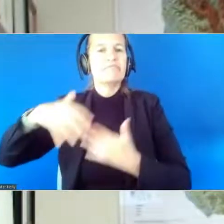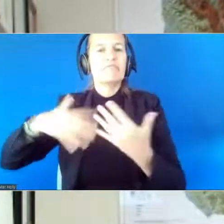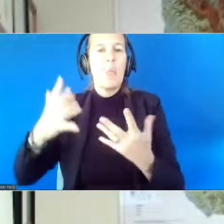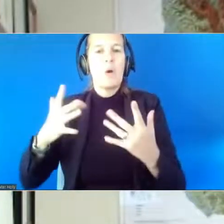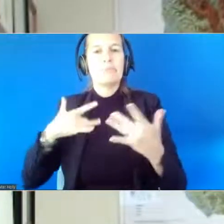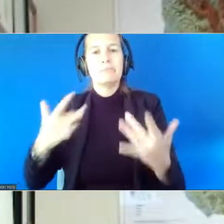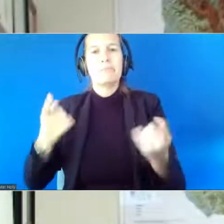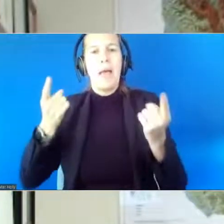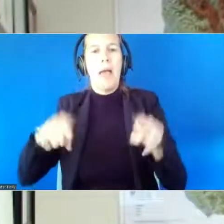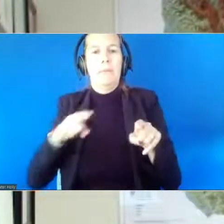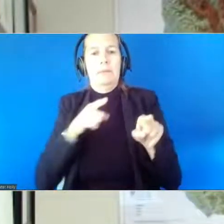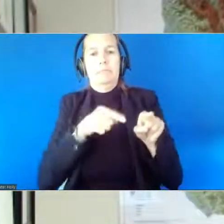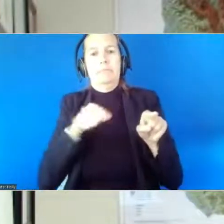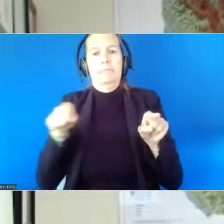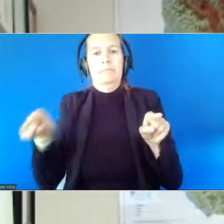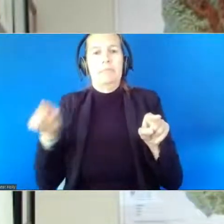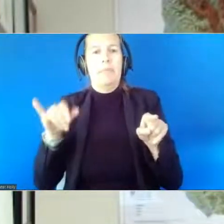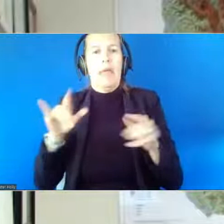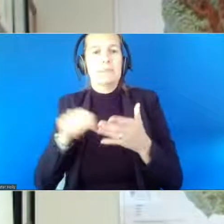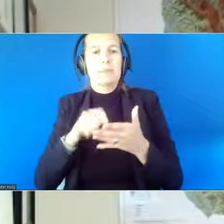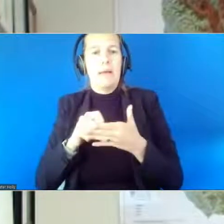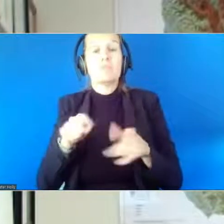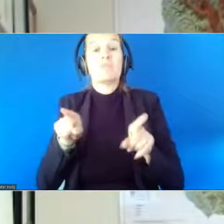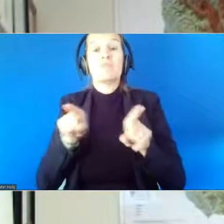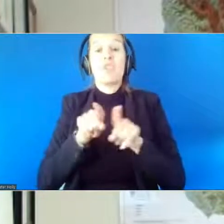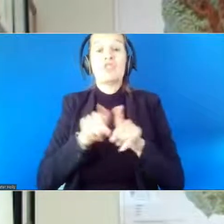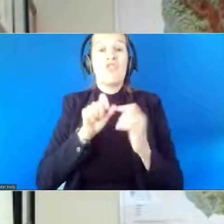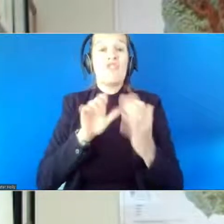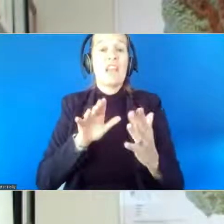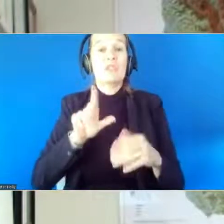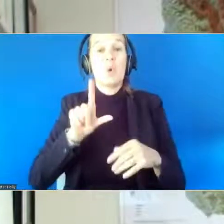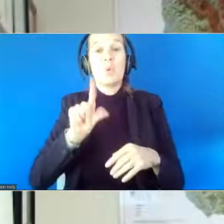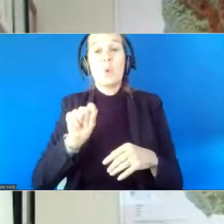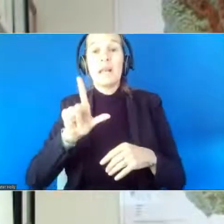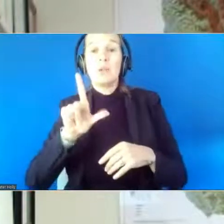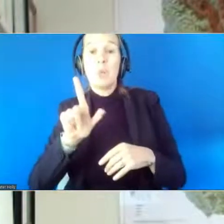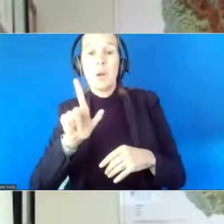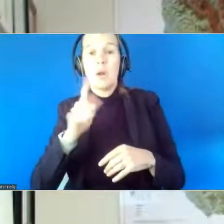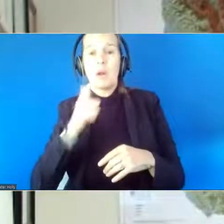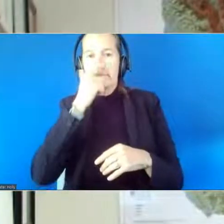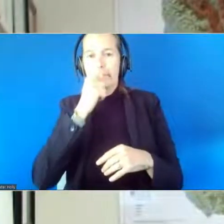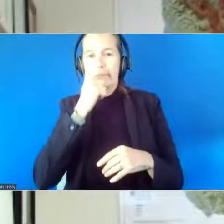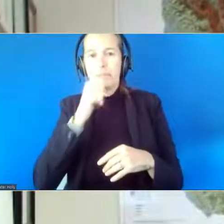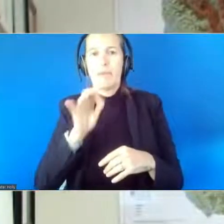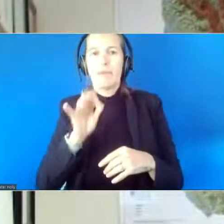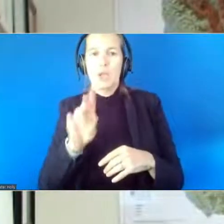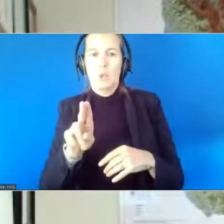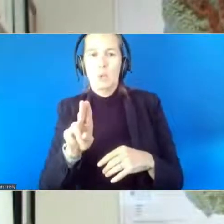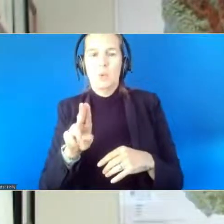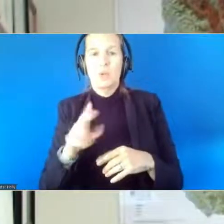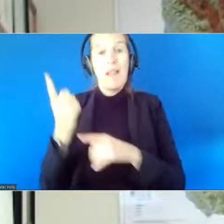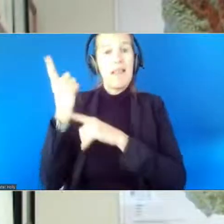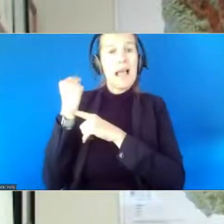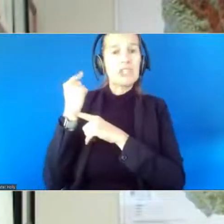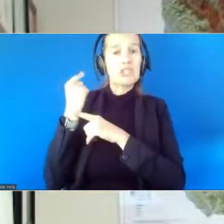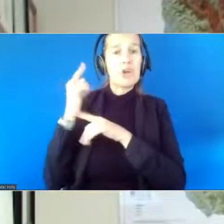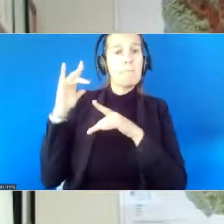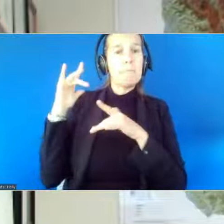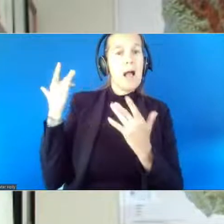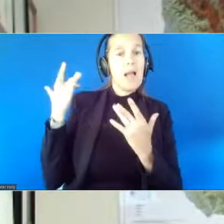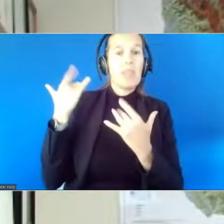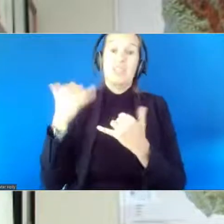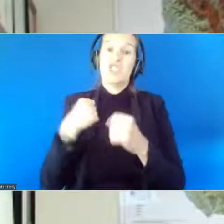those times. We're also facing 2021 influenza season, which was mild last year, but may be worse this